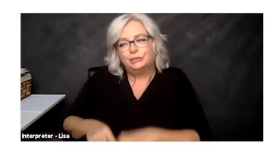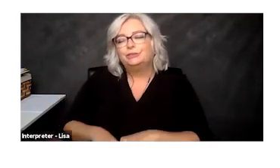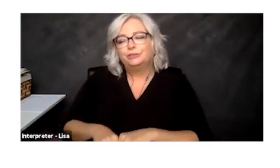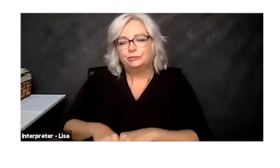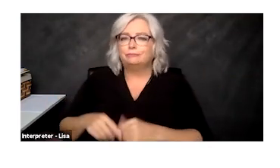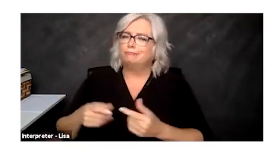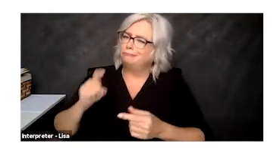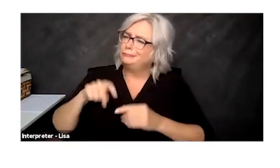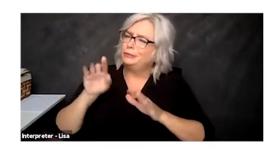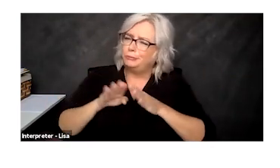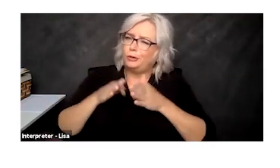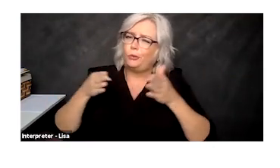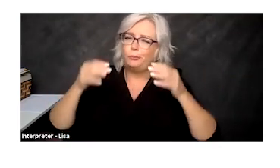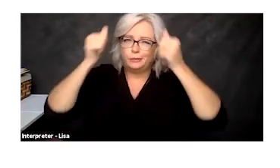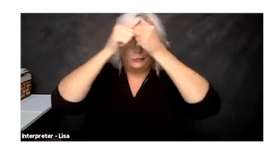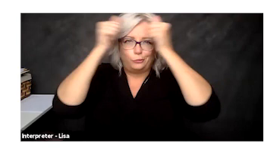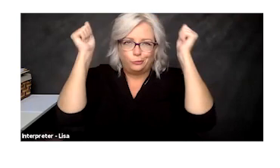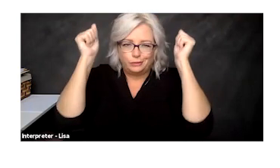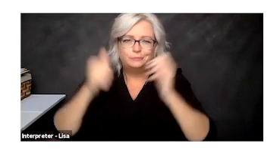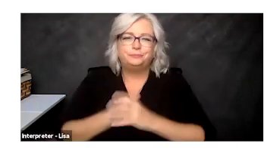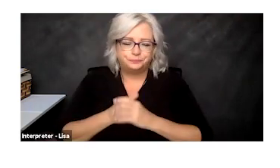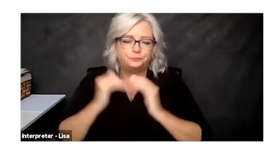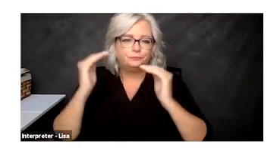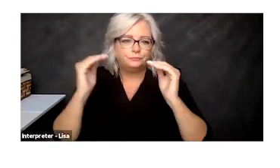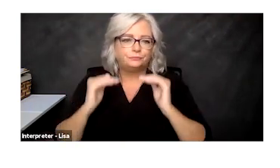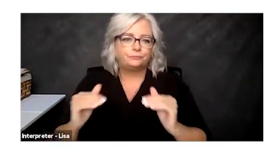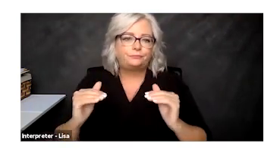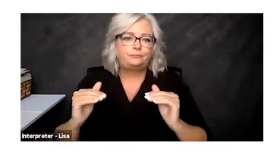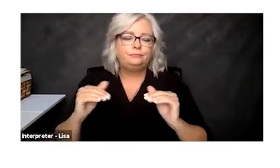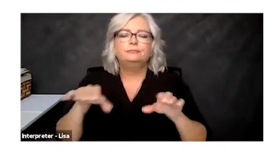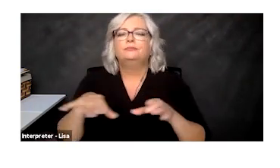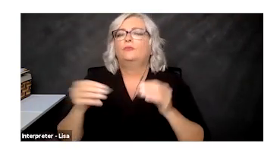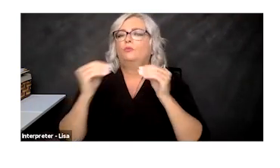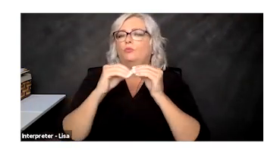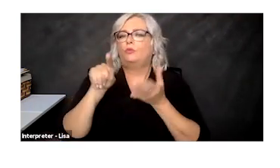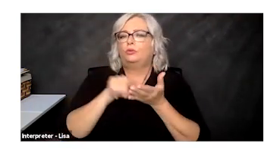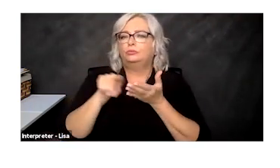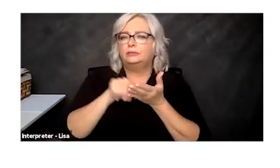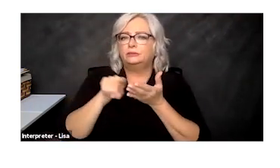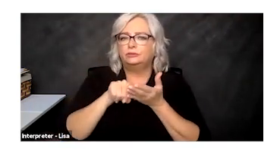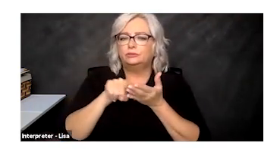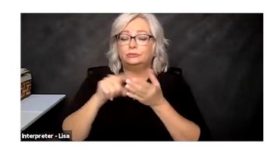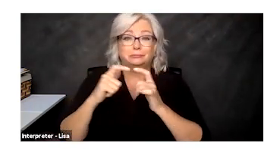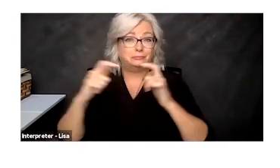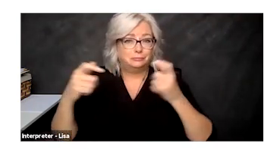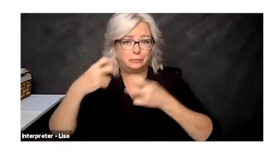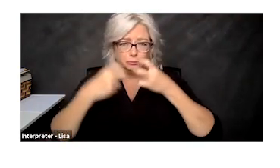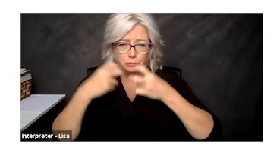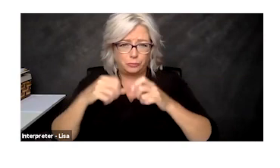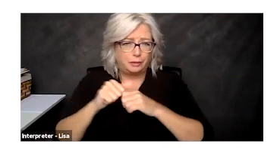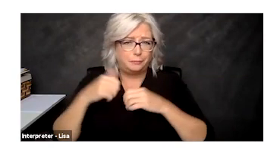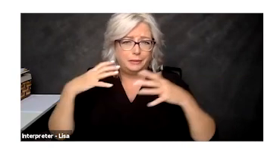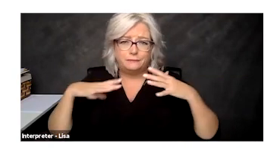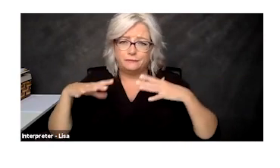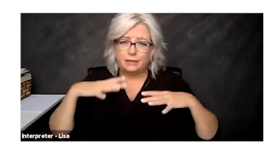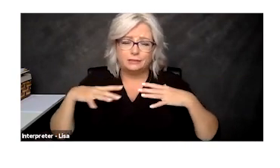company. Do more research. A huge problem in the fashion industry is just the breakneck speed